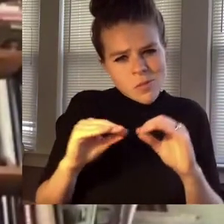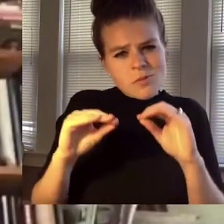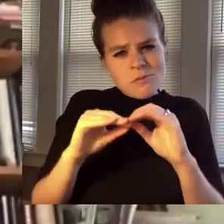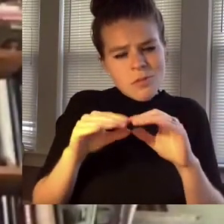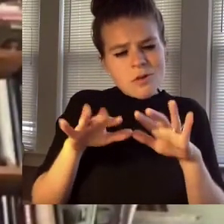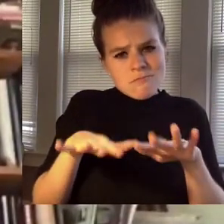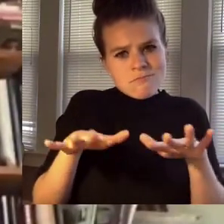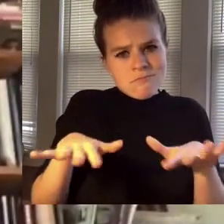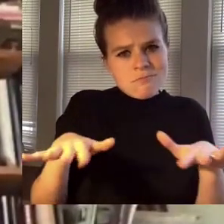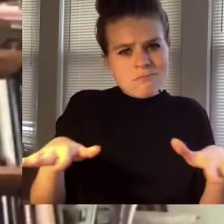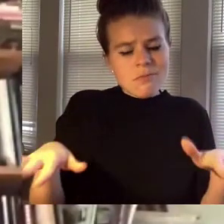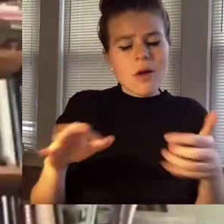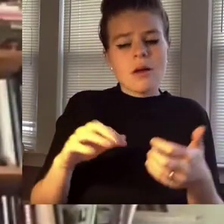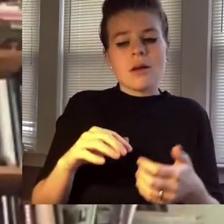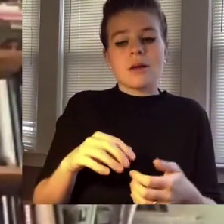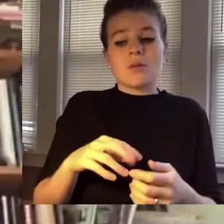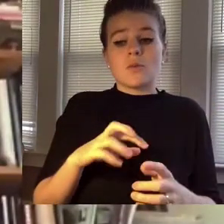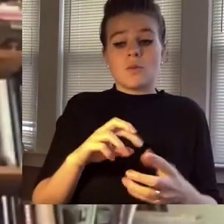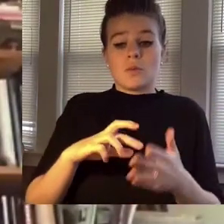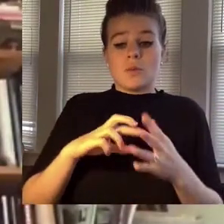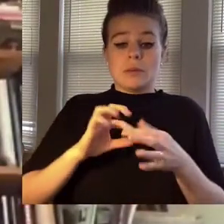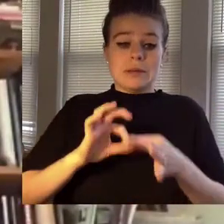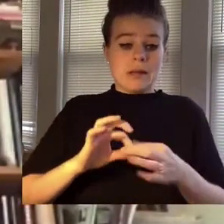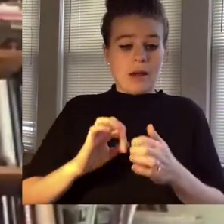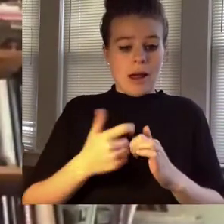with the ways in which we expect writers